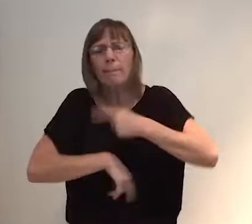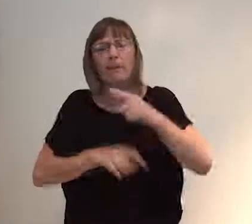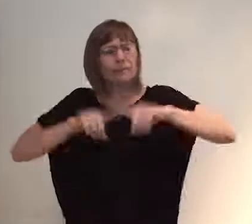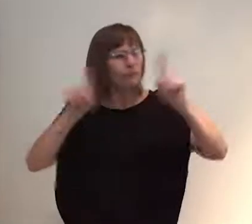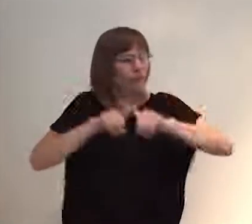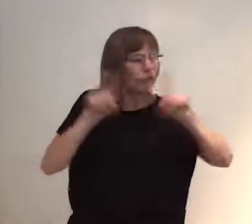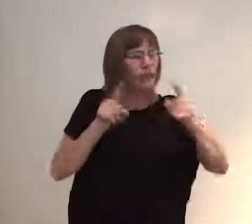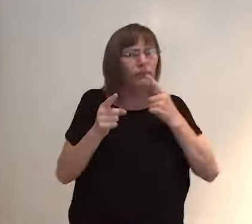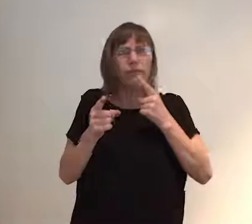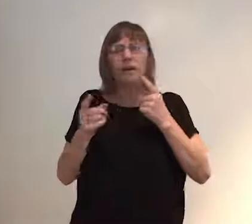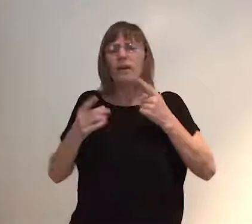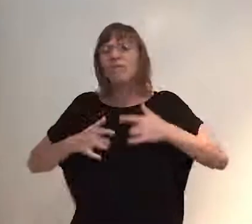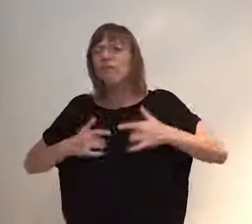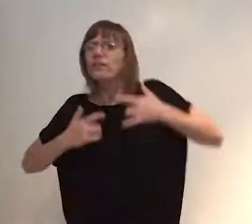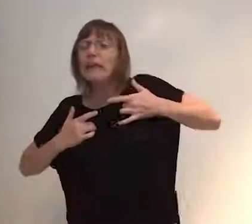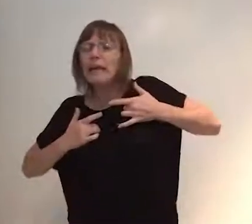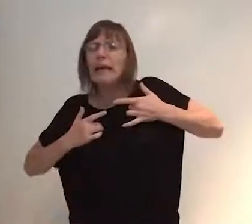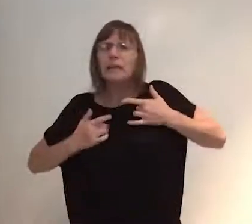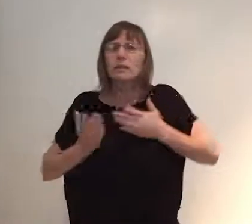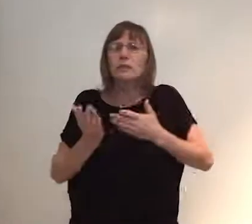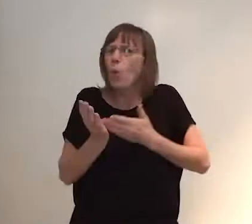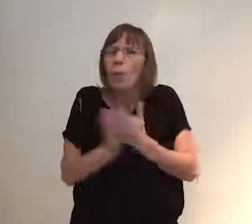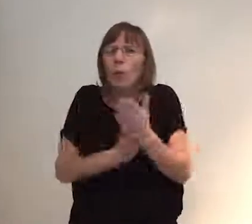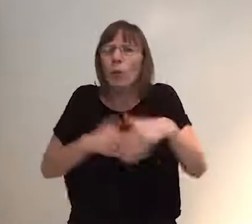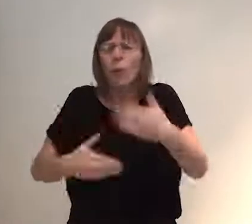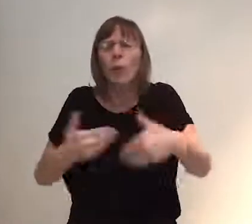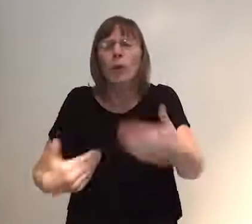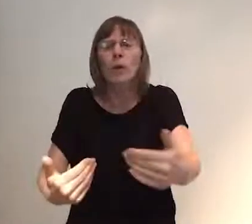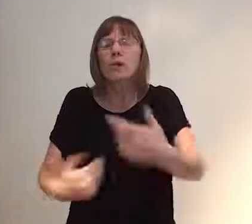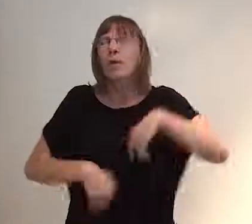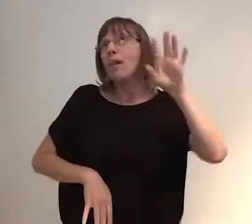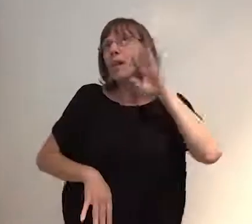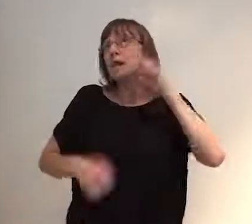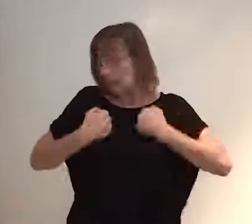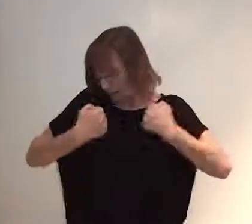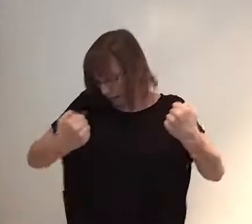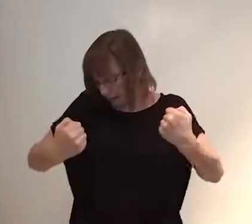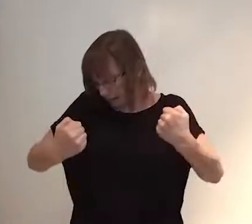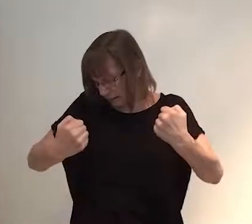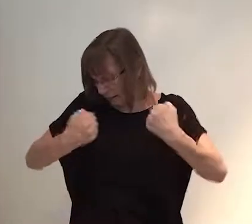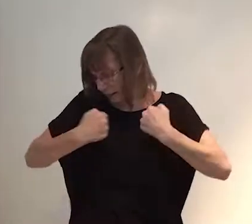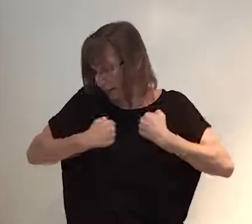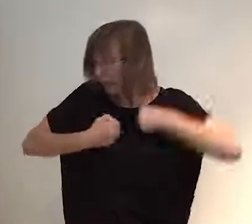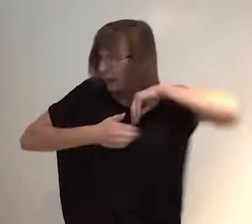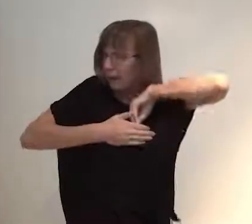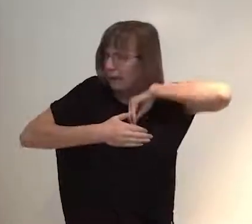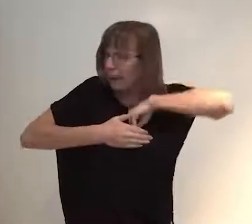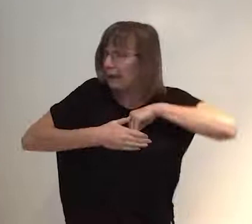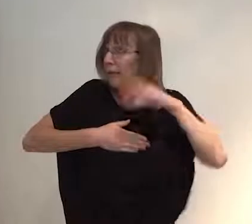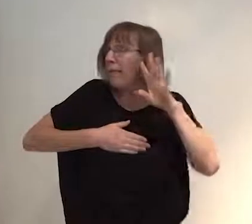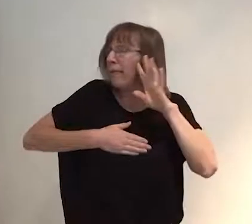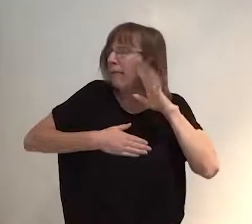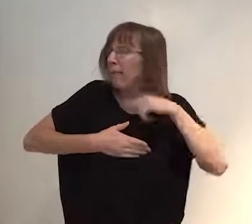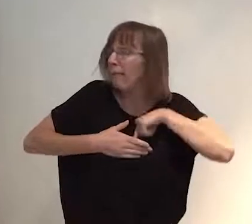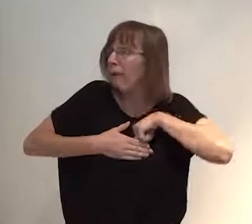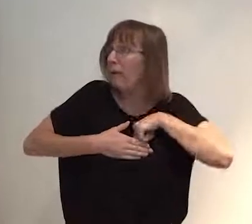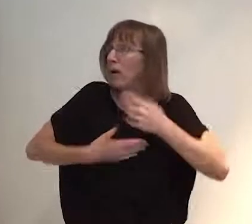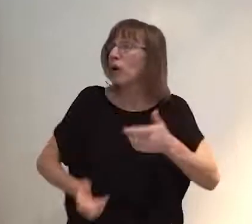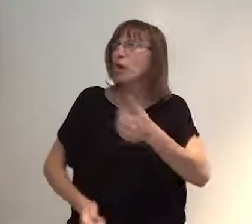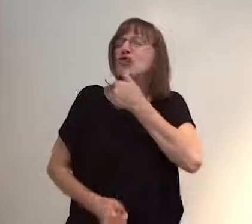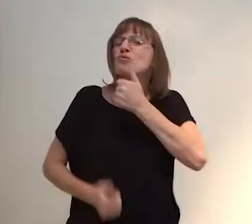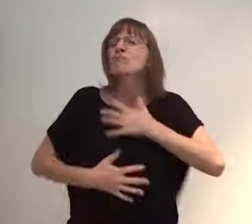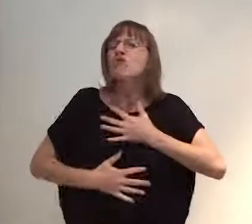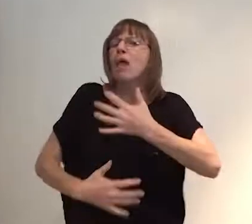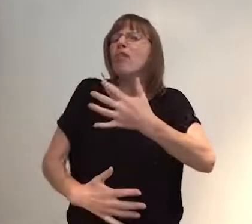us these different sensations all the time. So we're just listening to that in our body, using